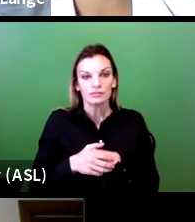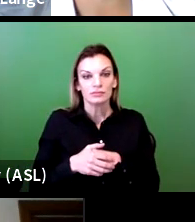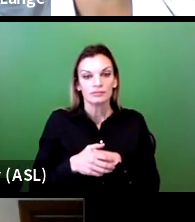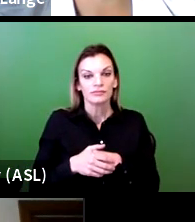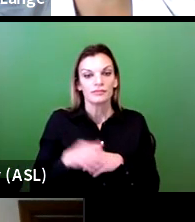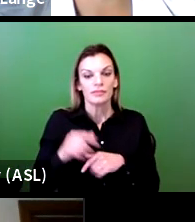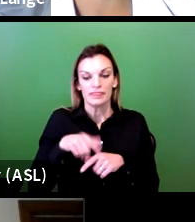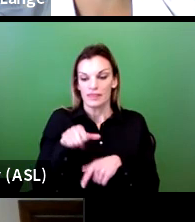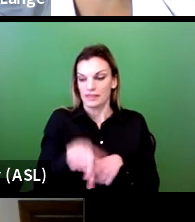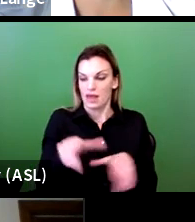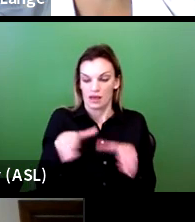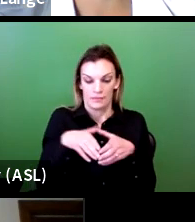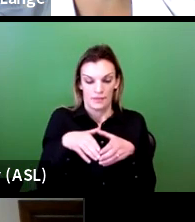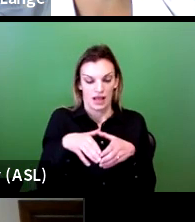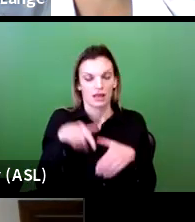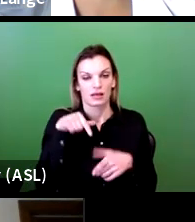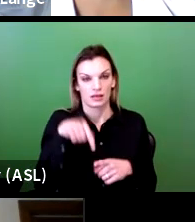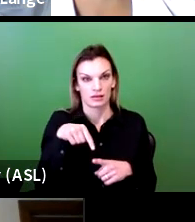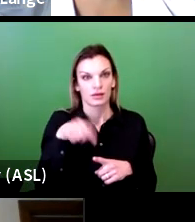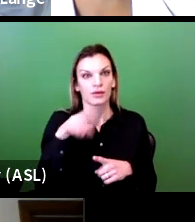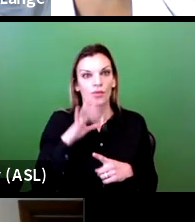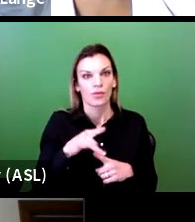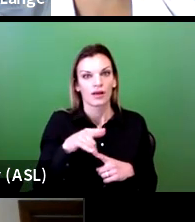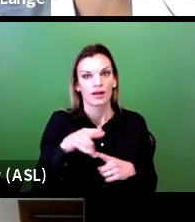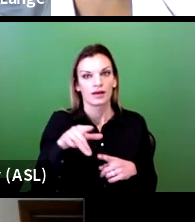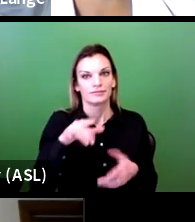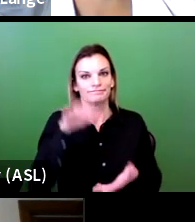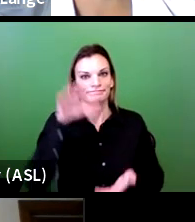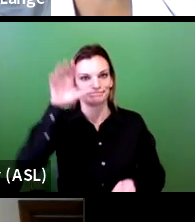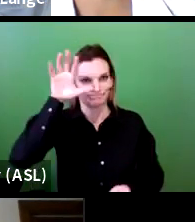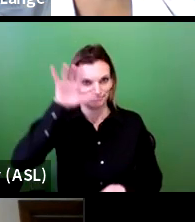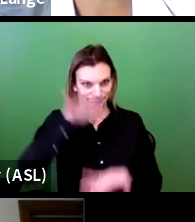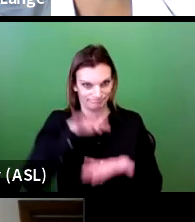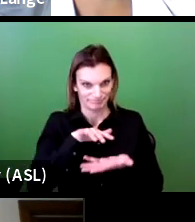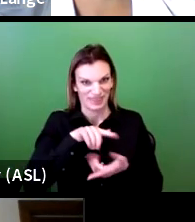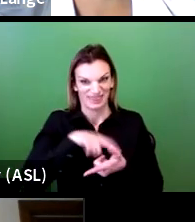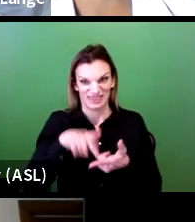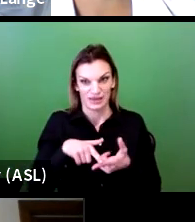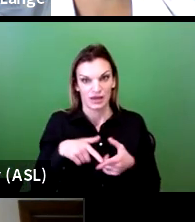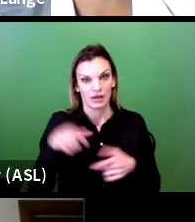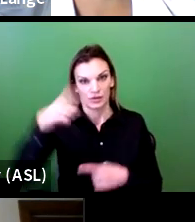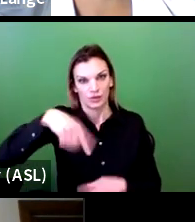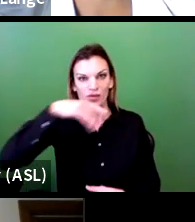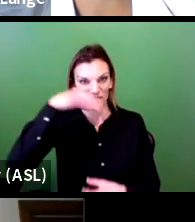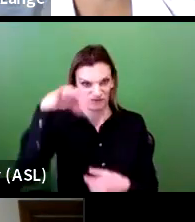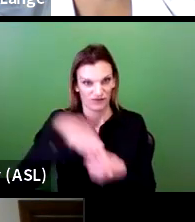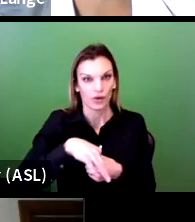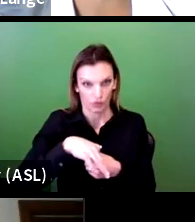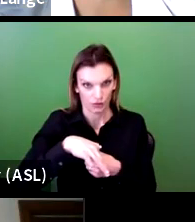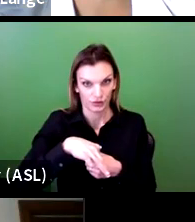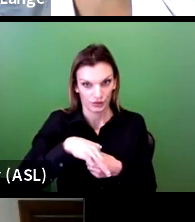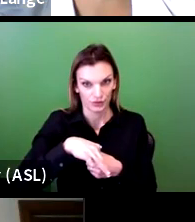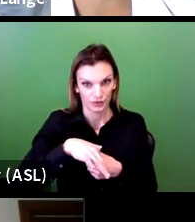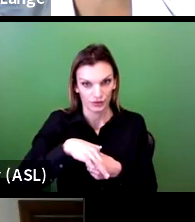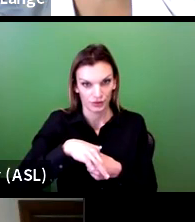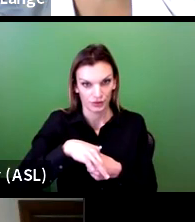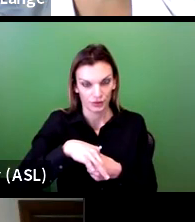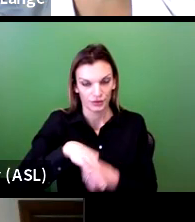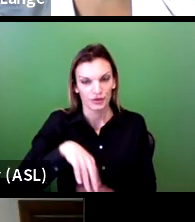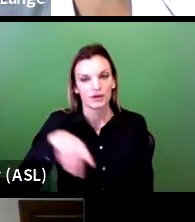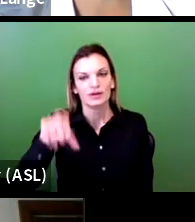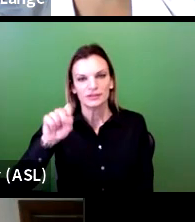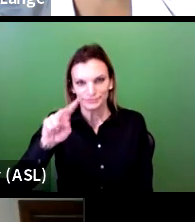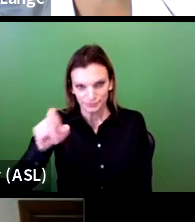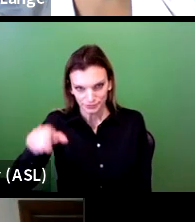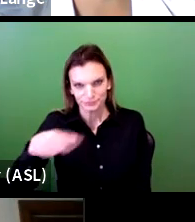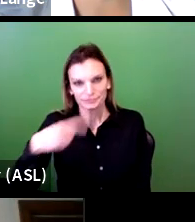back. And I'm assuming we're all going to vote on who we pick. I think that's probably a pretty good